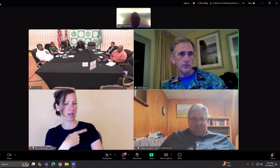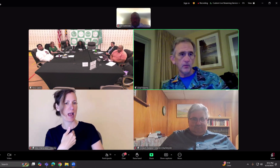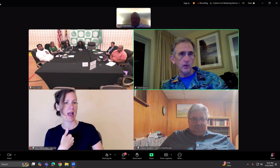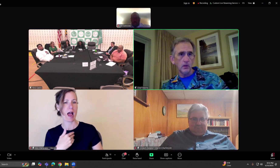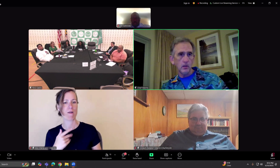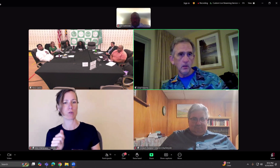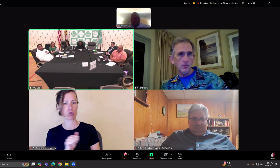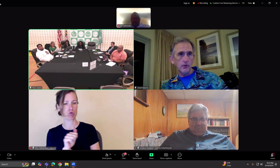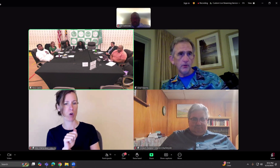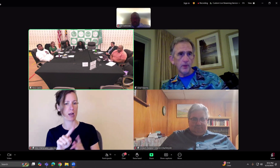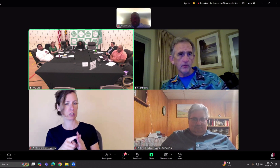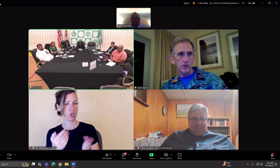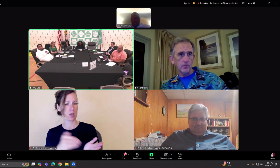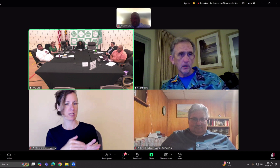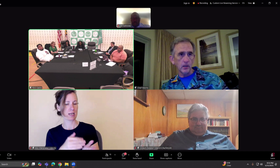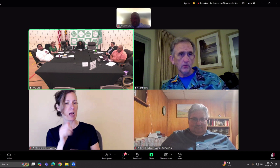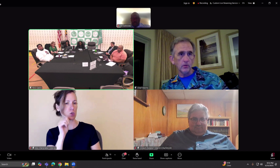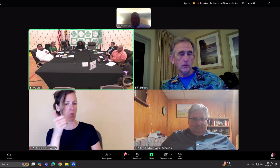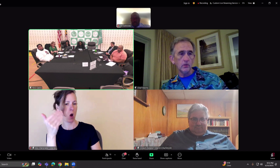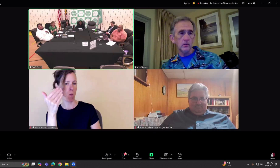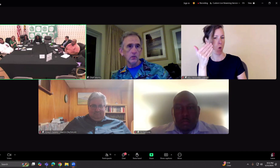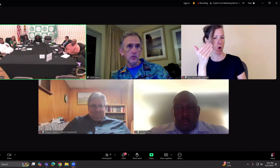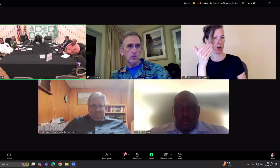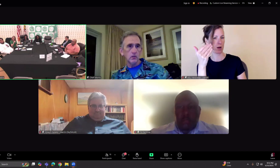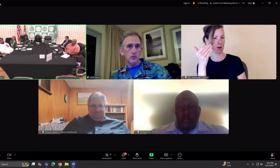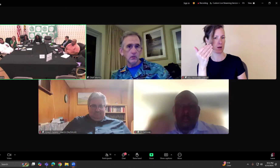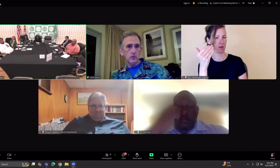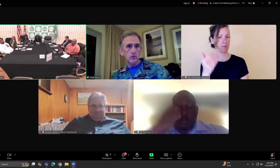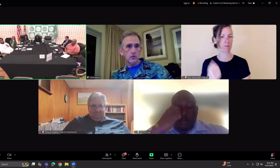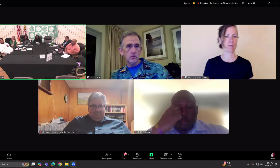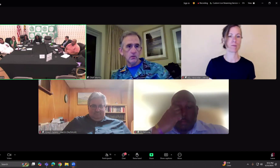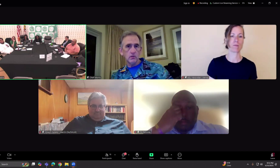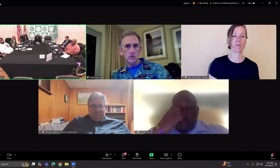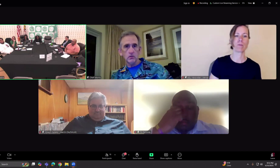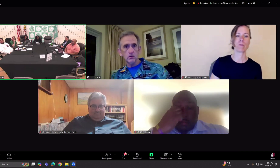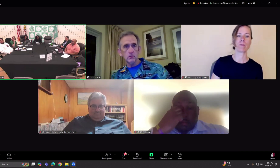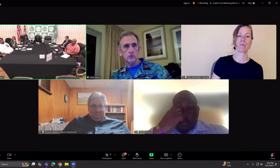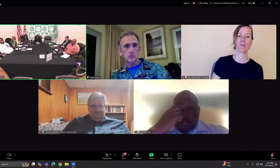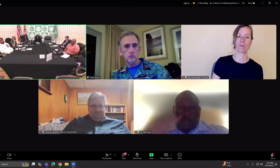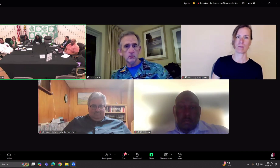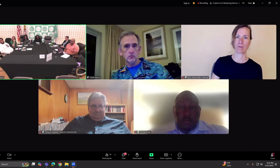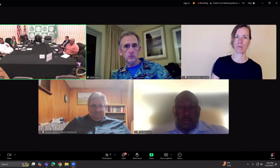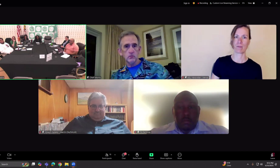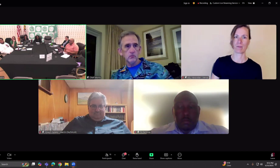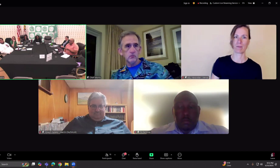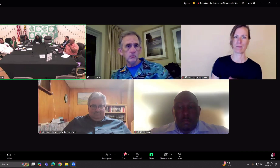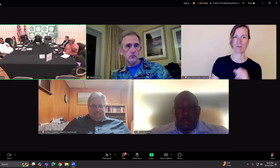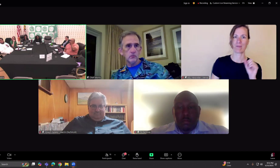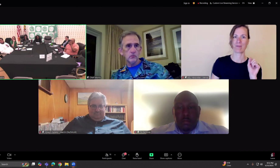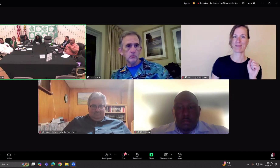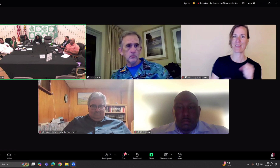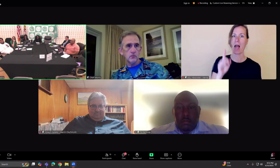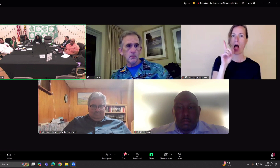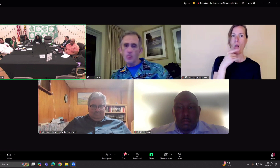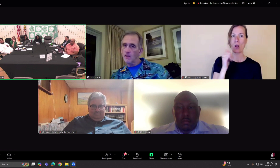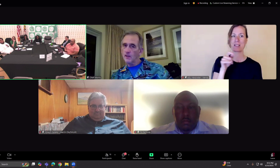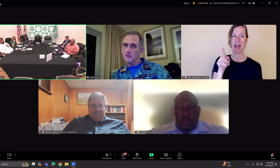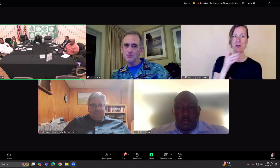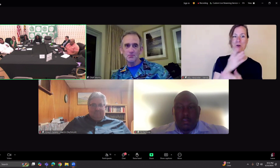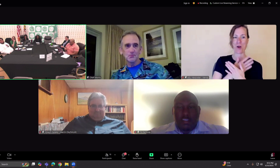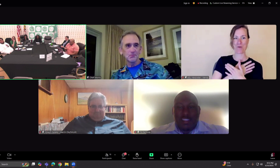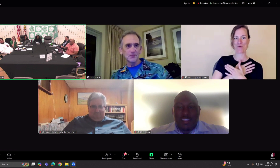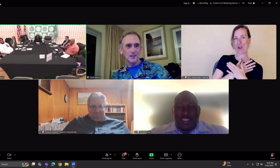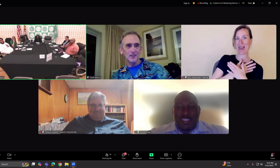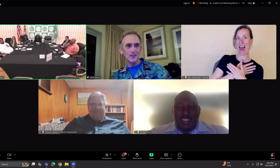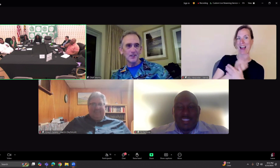I guess so. Now, you wore your Hawaii shirt, Chief Moore, so it looks like you were just relaxing, but I think that's fine. Please enjoy